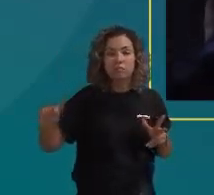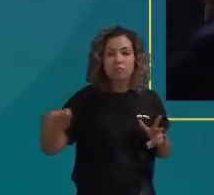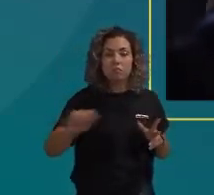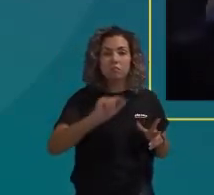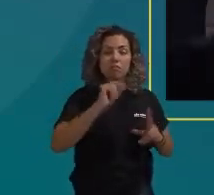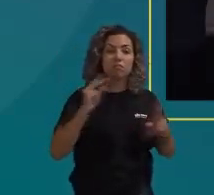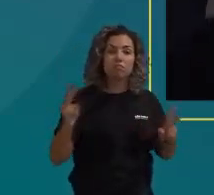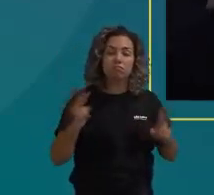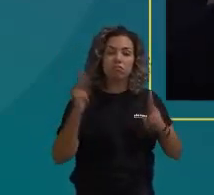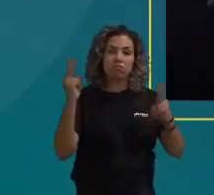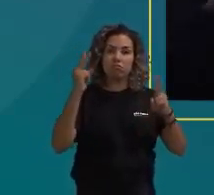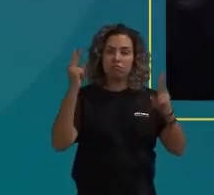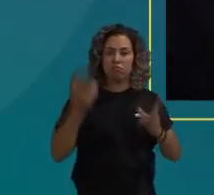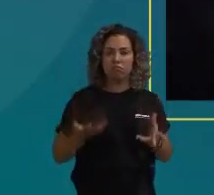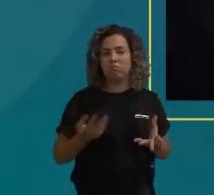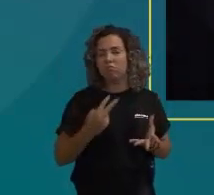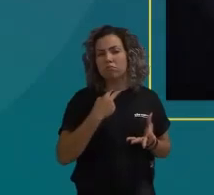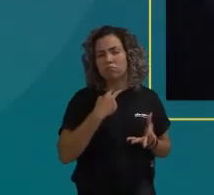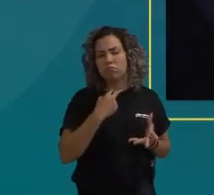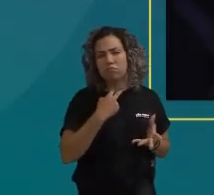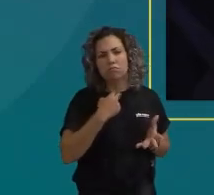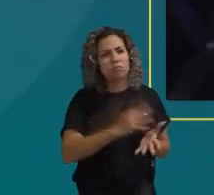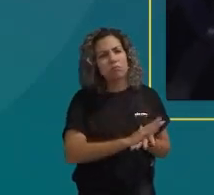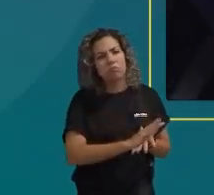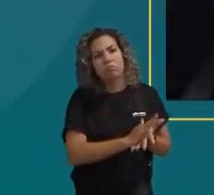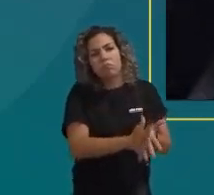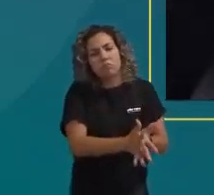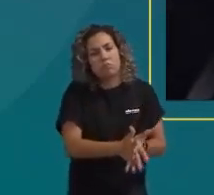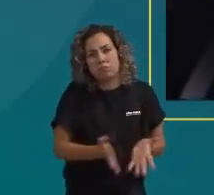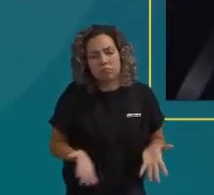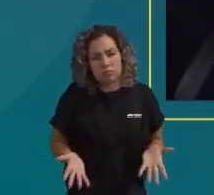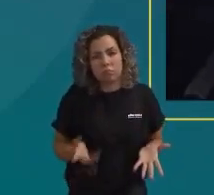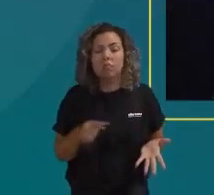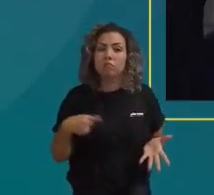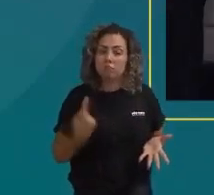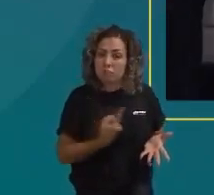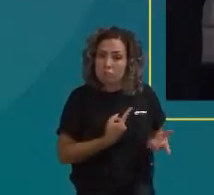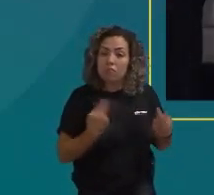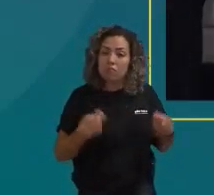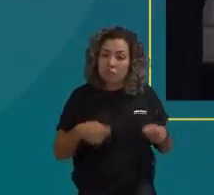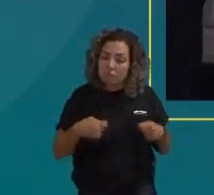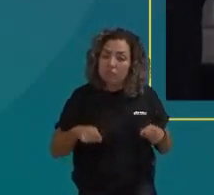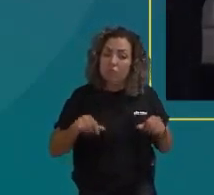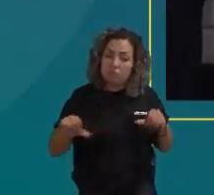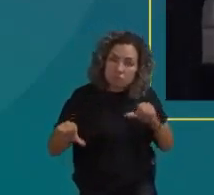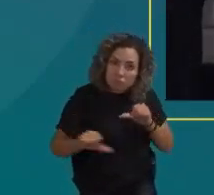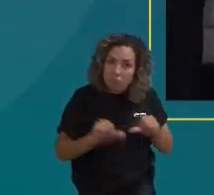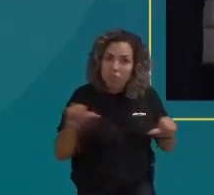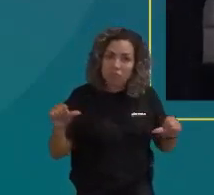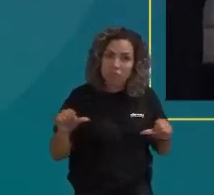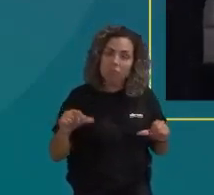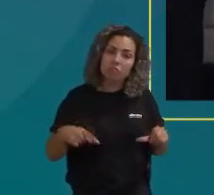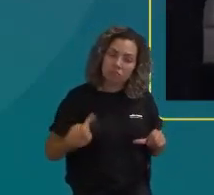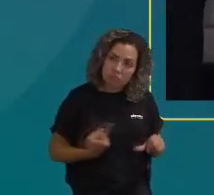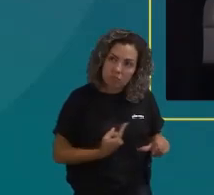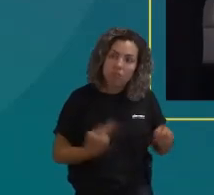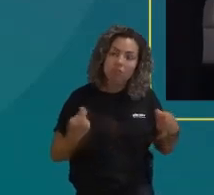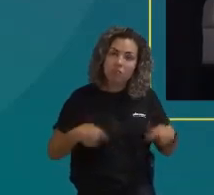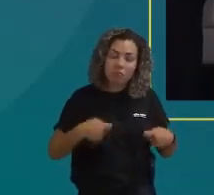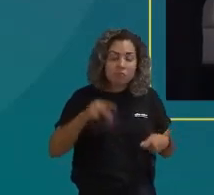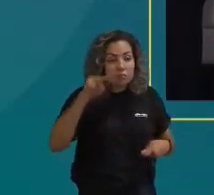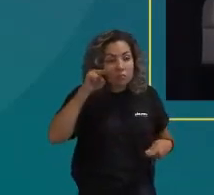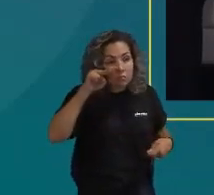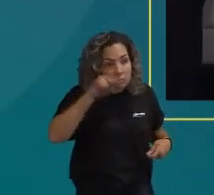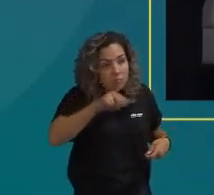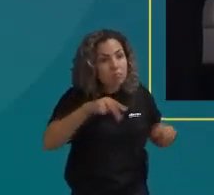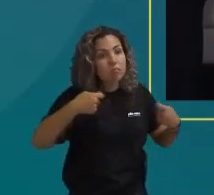restore anything. So doing certain things for monetary gains instead of that, to have a cultural change inside